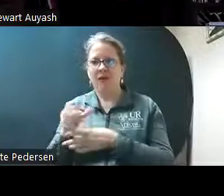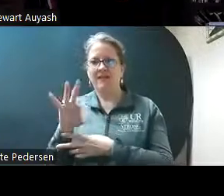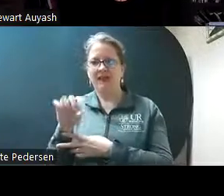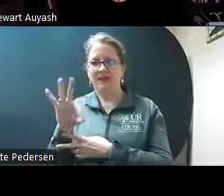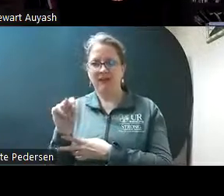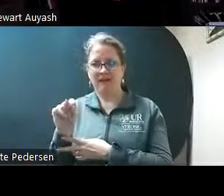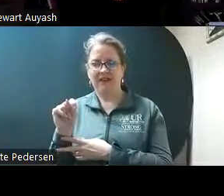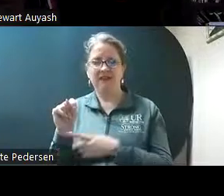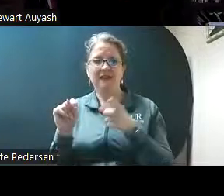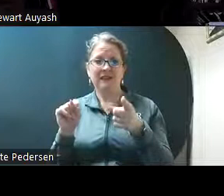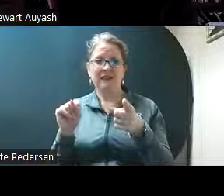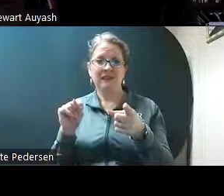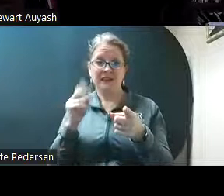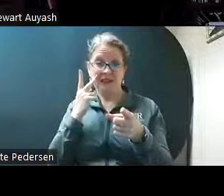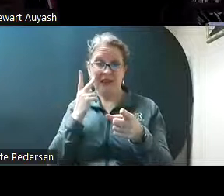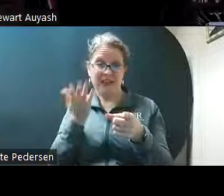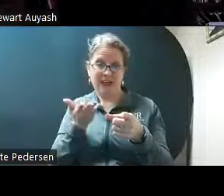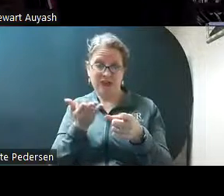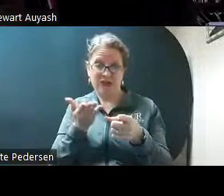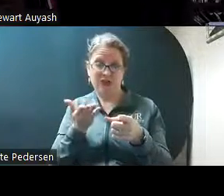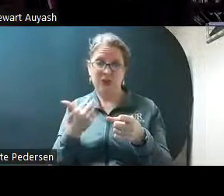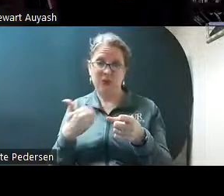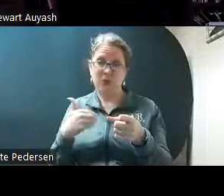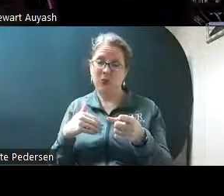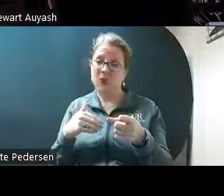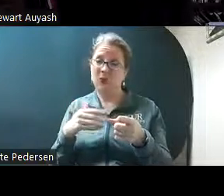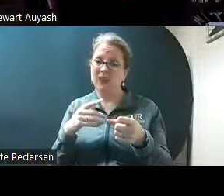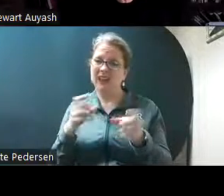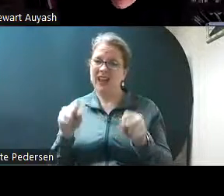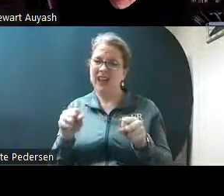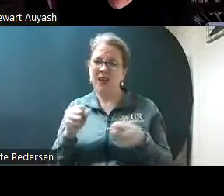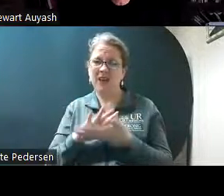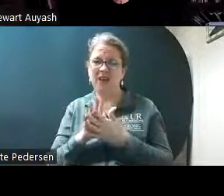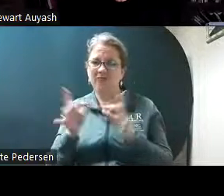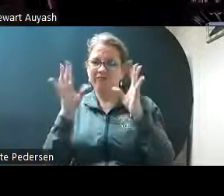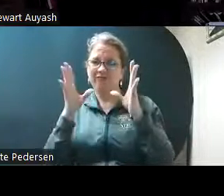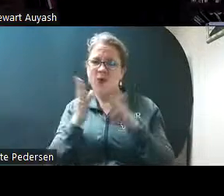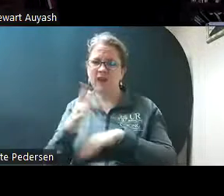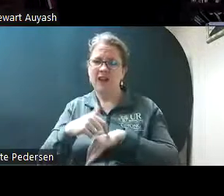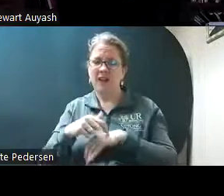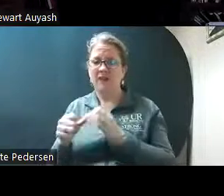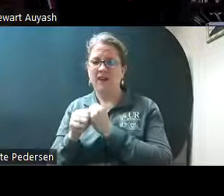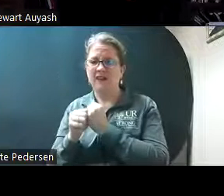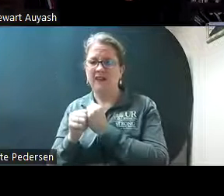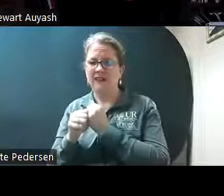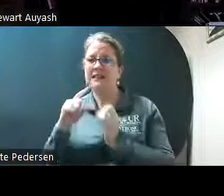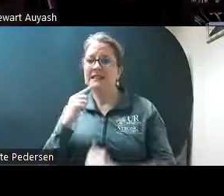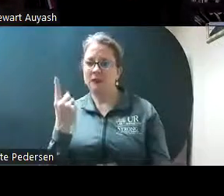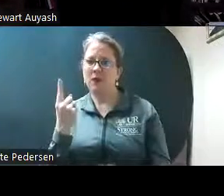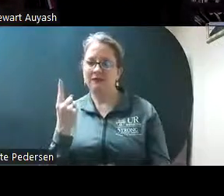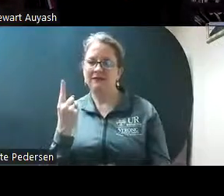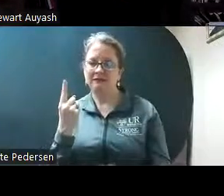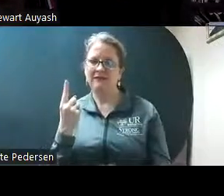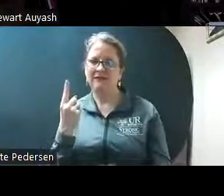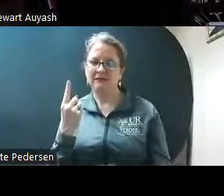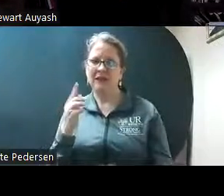them, as you can see here, are really debilitating over a period of time. Constipation being a really serious one that